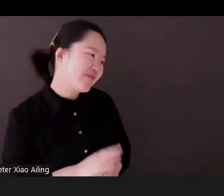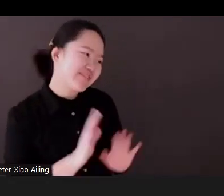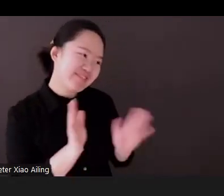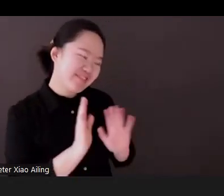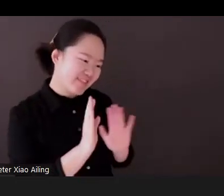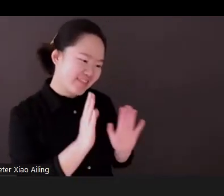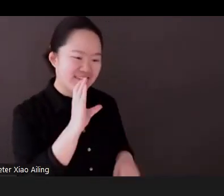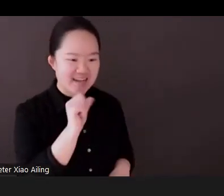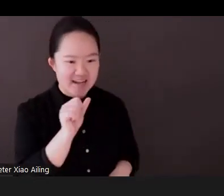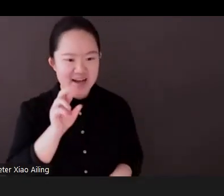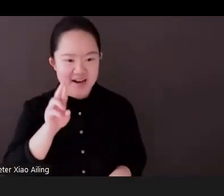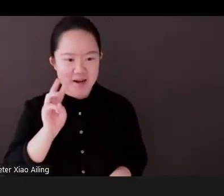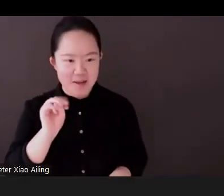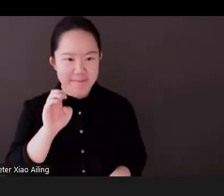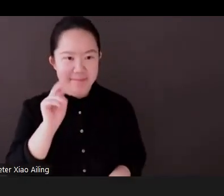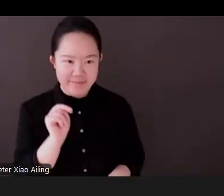conversion